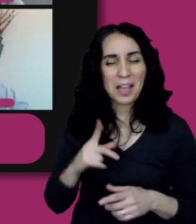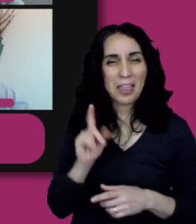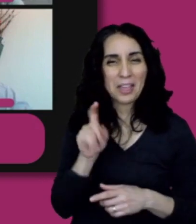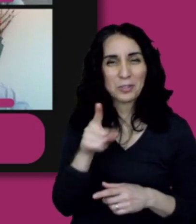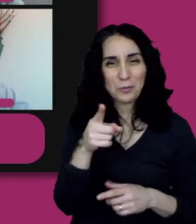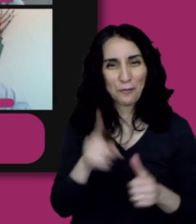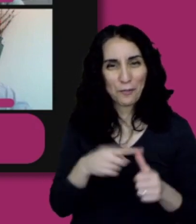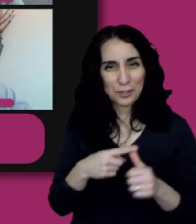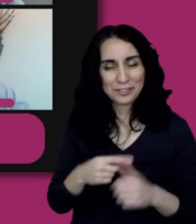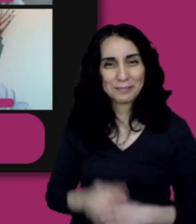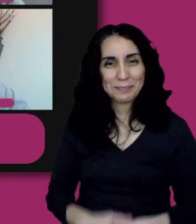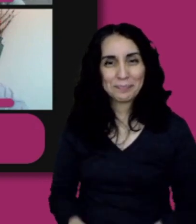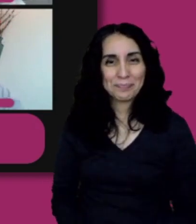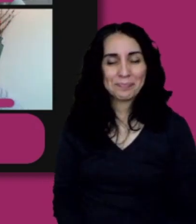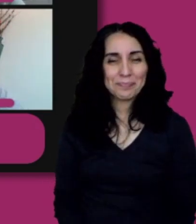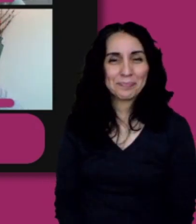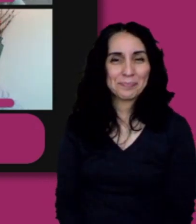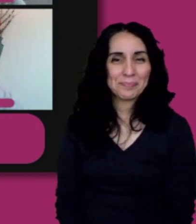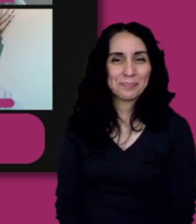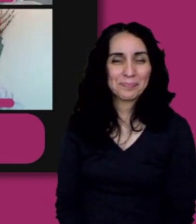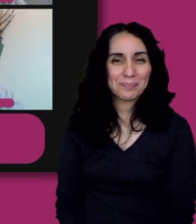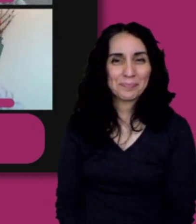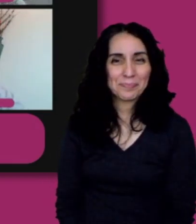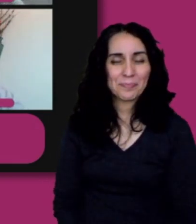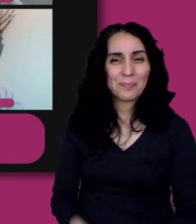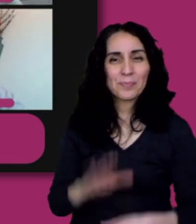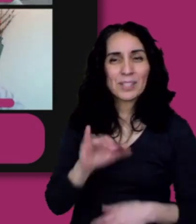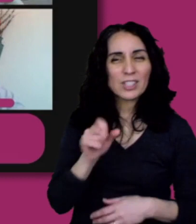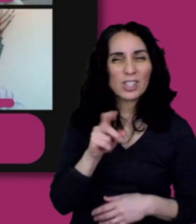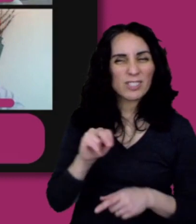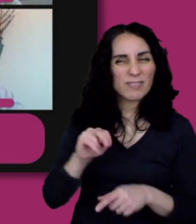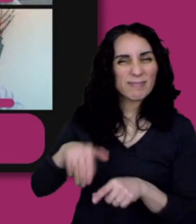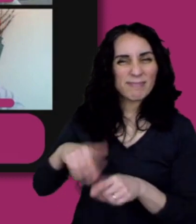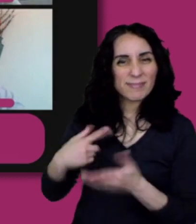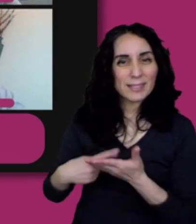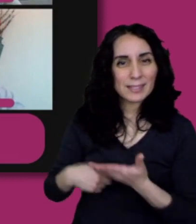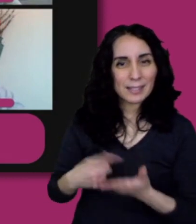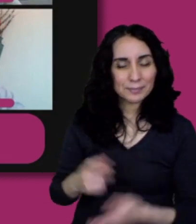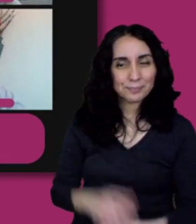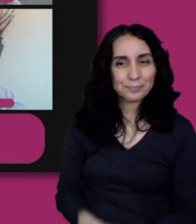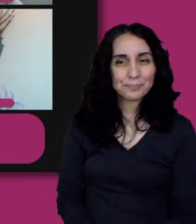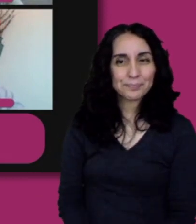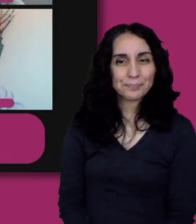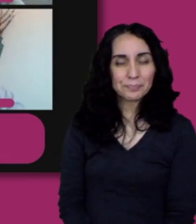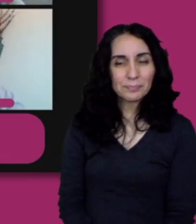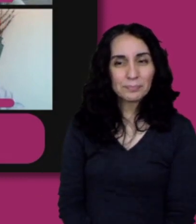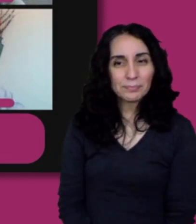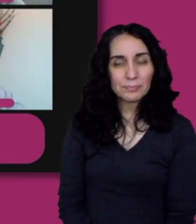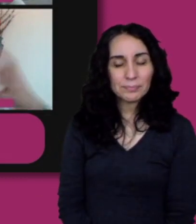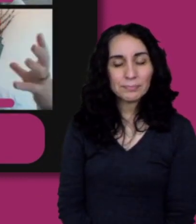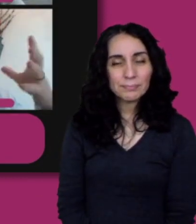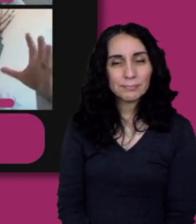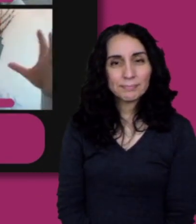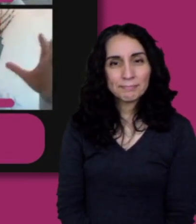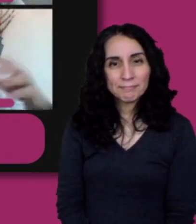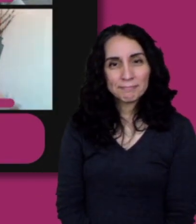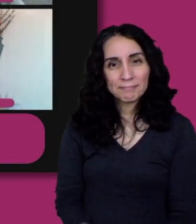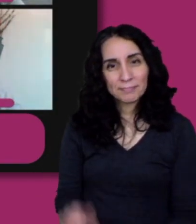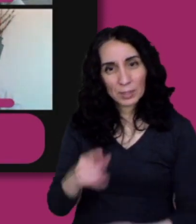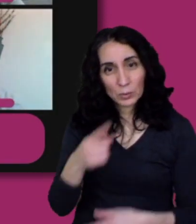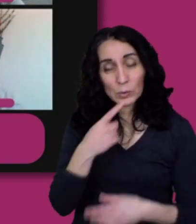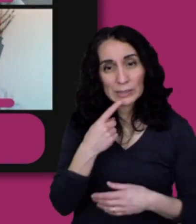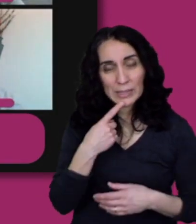Sure. And I'll ask Jason. I'll yeah, let Jason. I think Jason didn't get a chance to talk about it. Kind of, then there's a couple of different ways, and like you mentioned, you